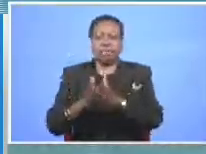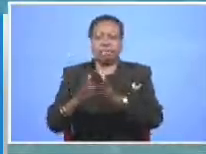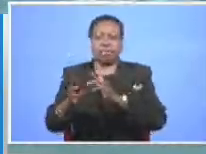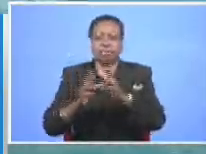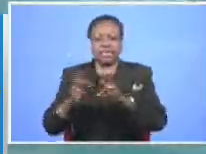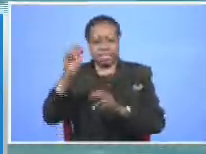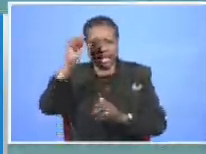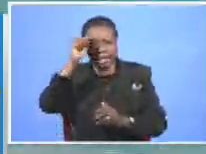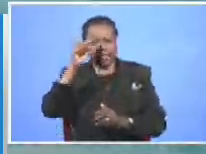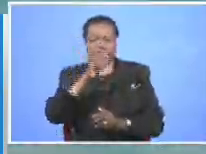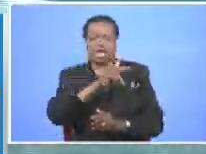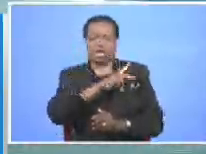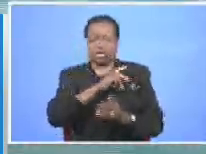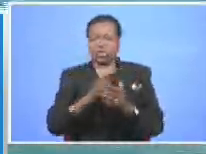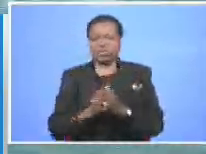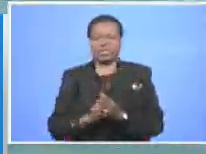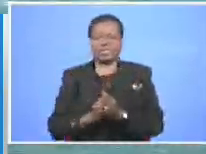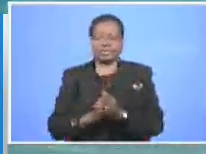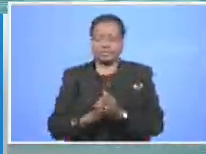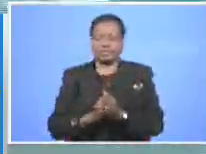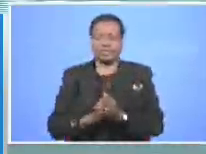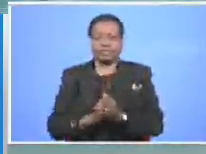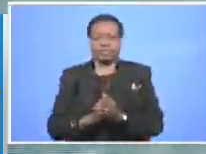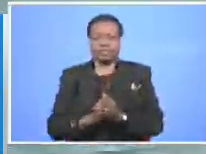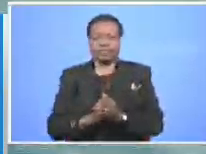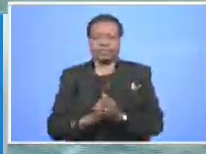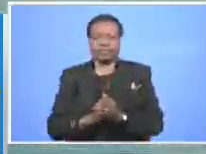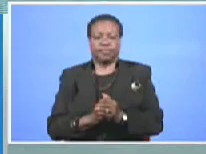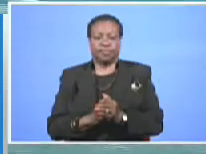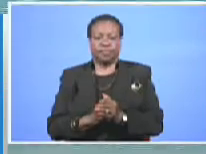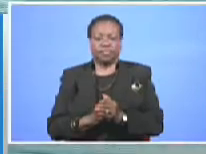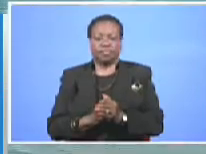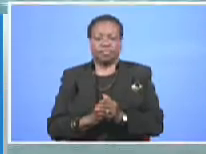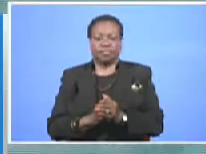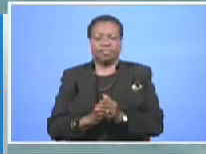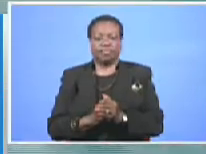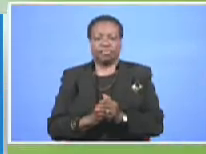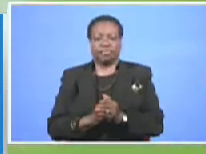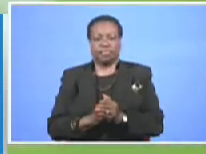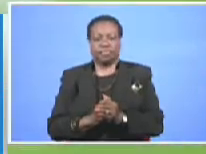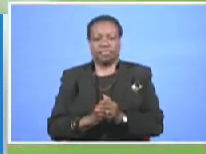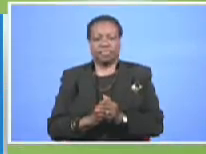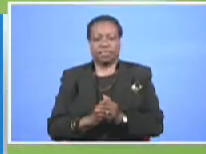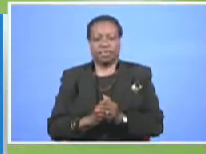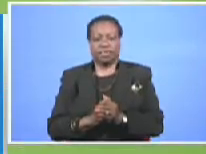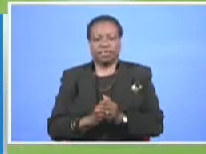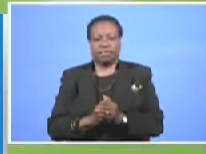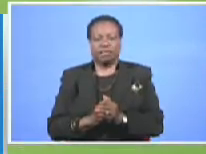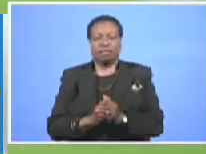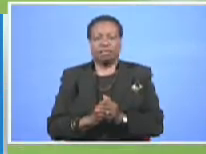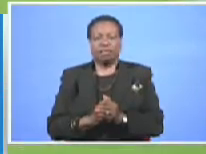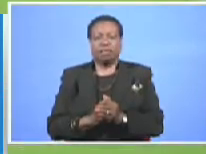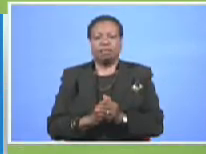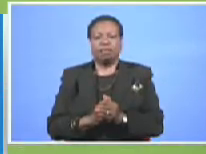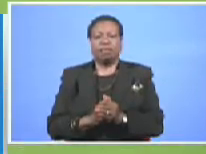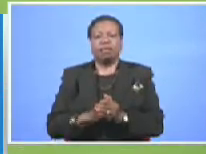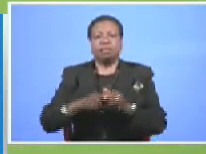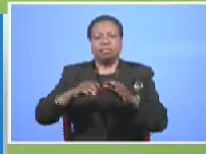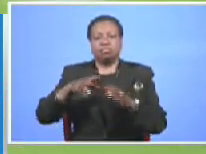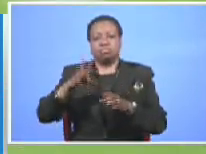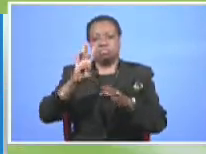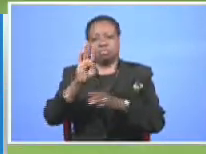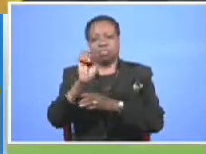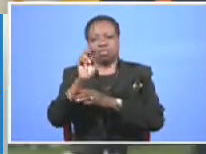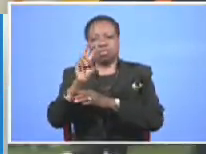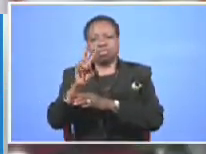I'm Amajal Knowles, ZNS Total Sports. Thank you so much, Amajal. A couple of bowl games still to be played, while others